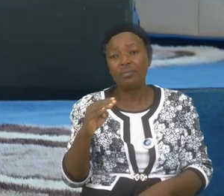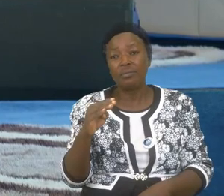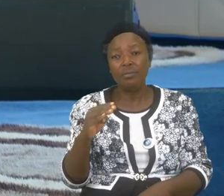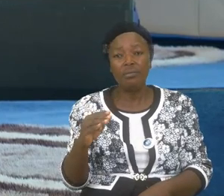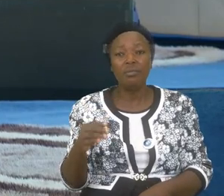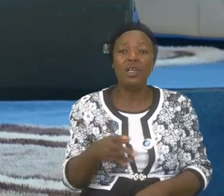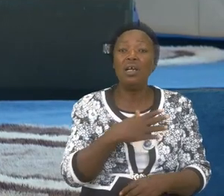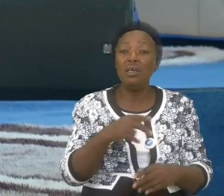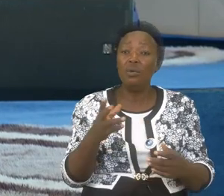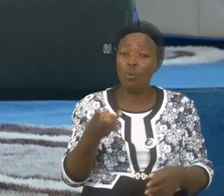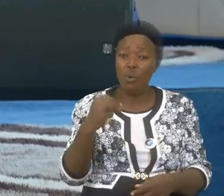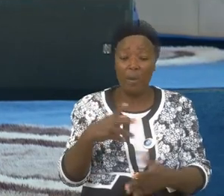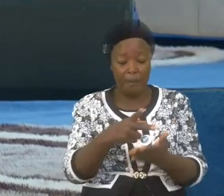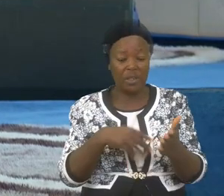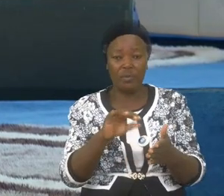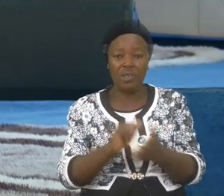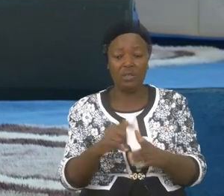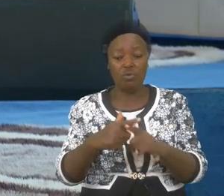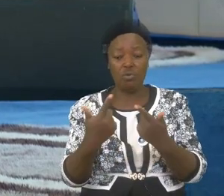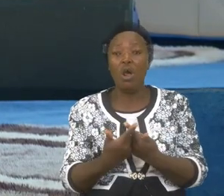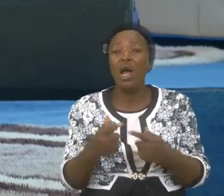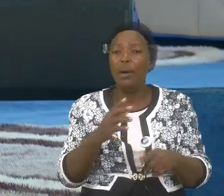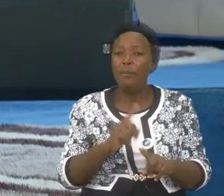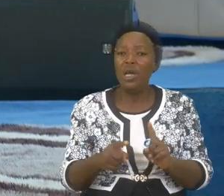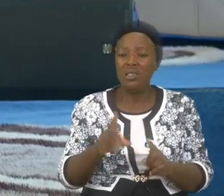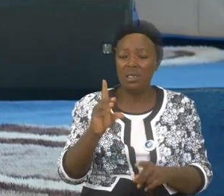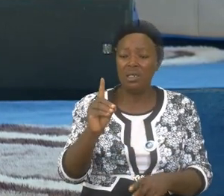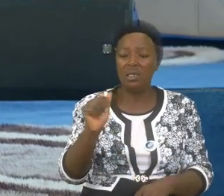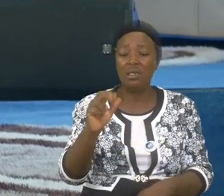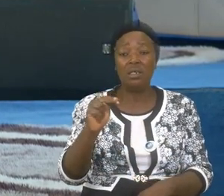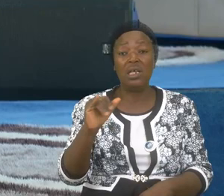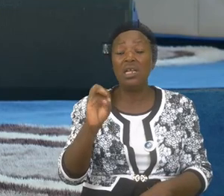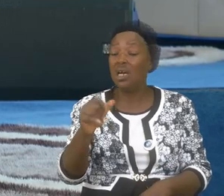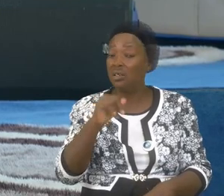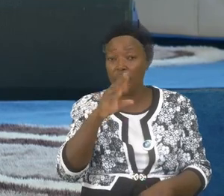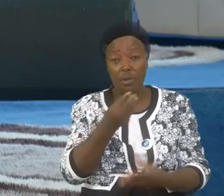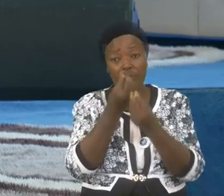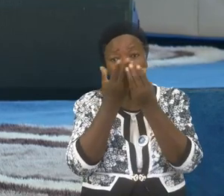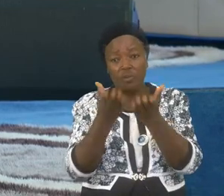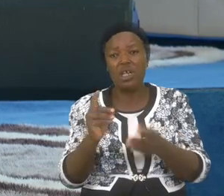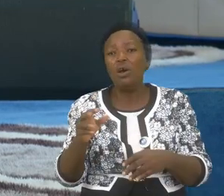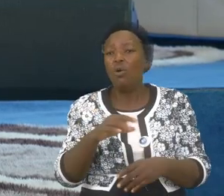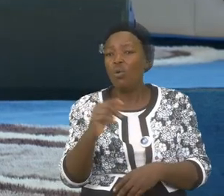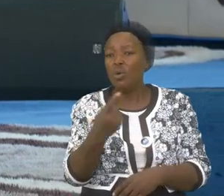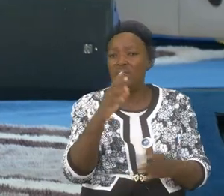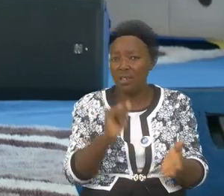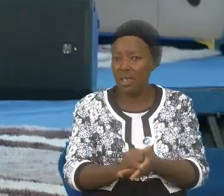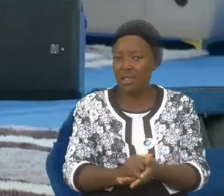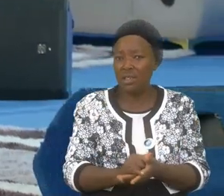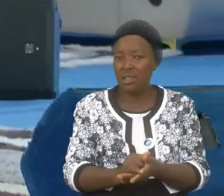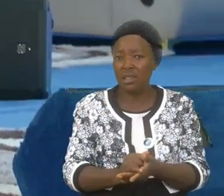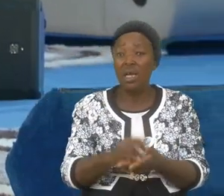had not been informed. Only that the executioner now came looking